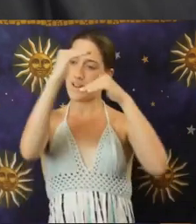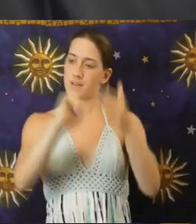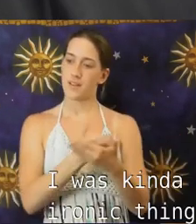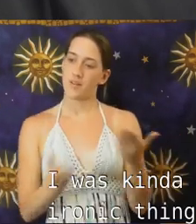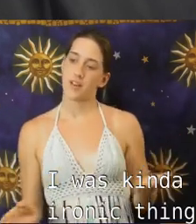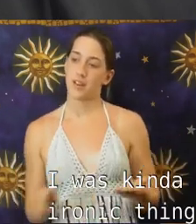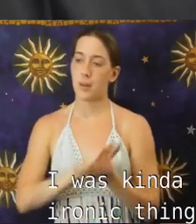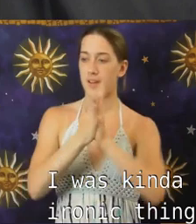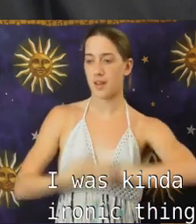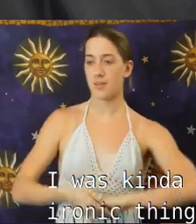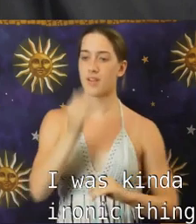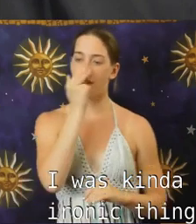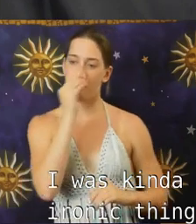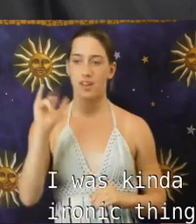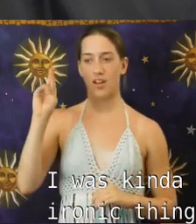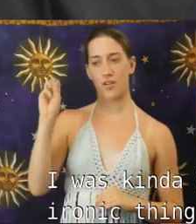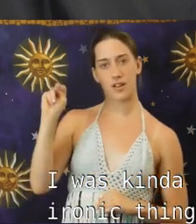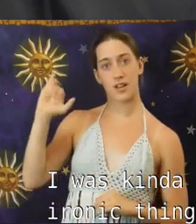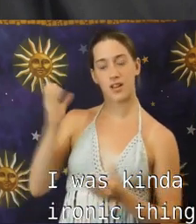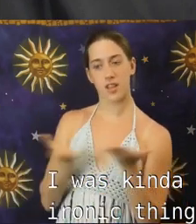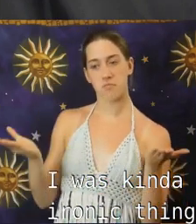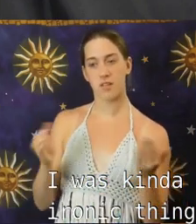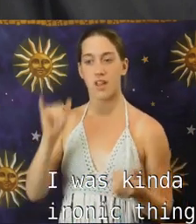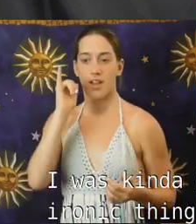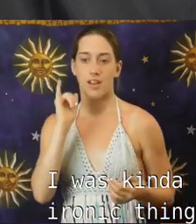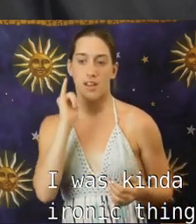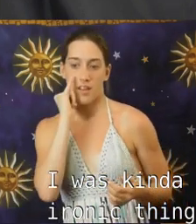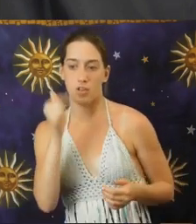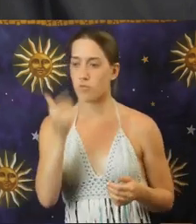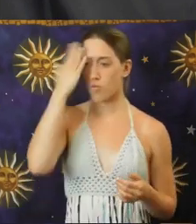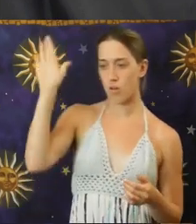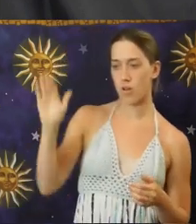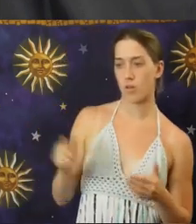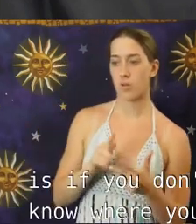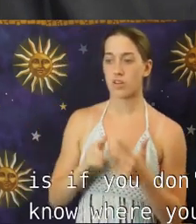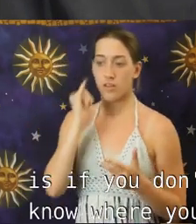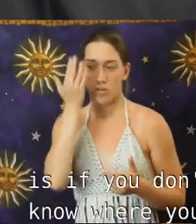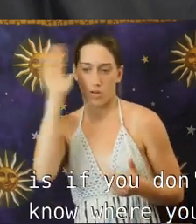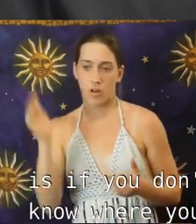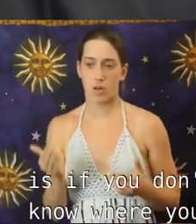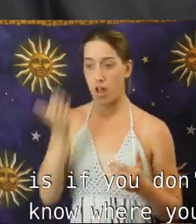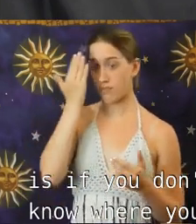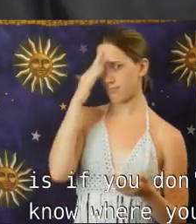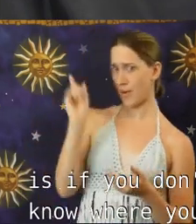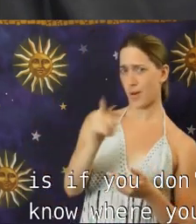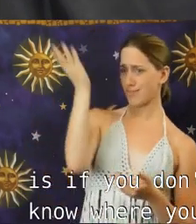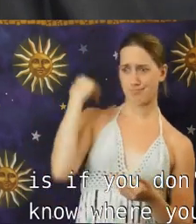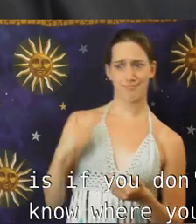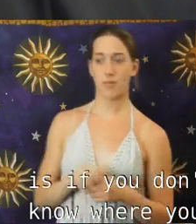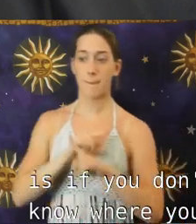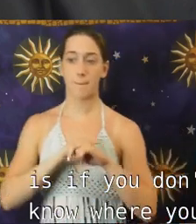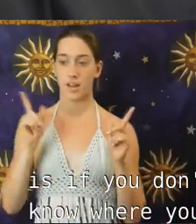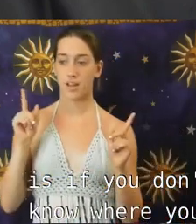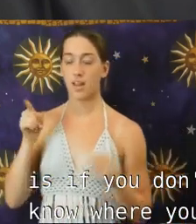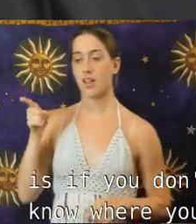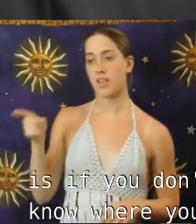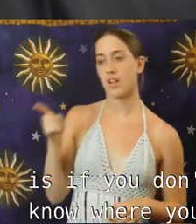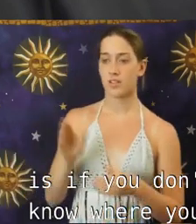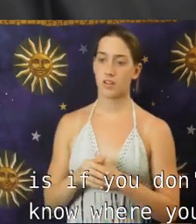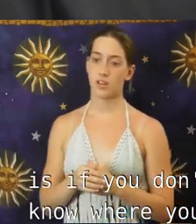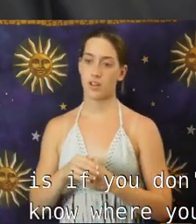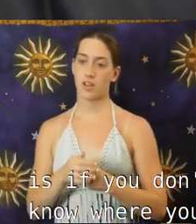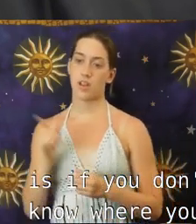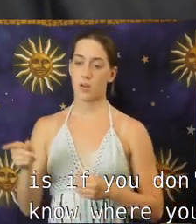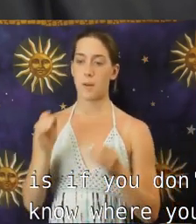saying, that was kind of building up to something. The funny, ironic thing that happened is, if you don't know, I don't know where